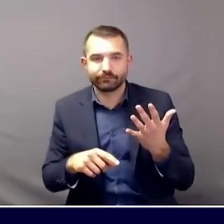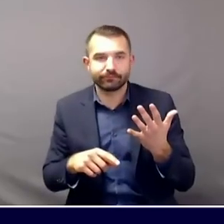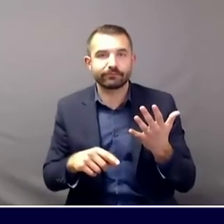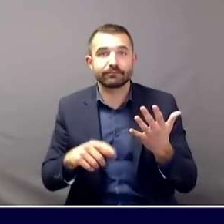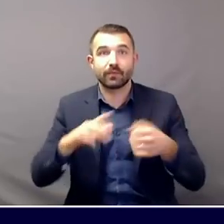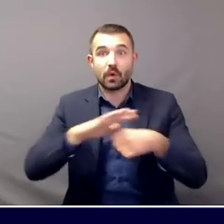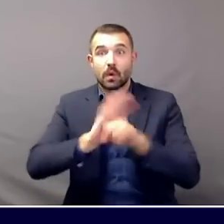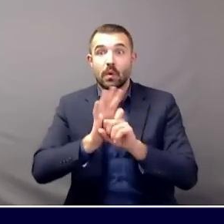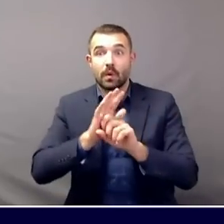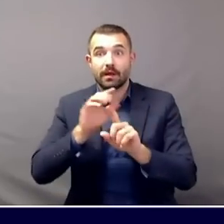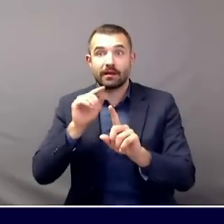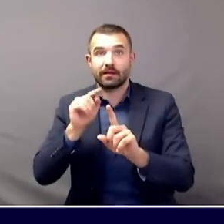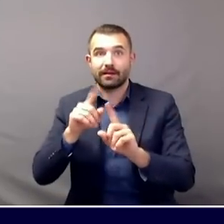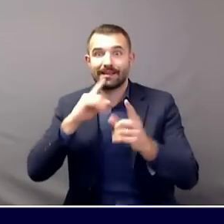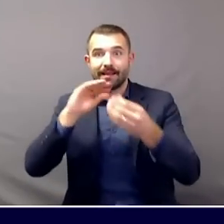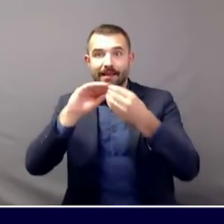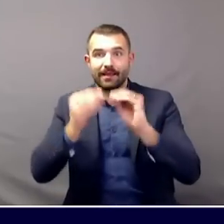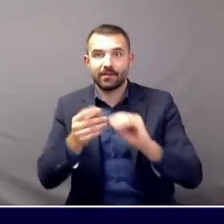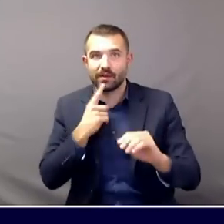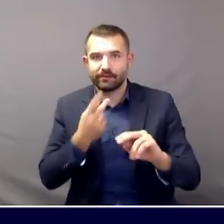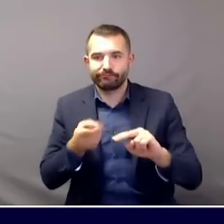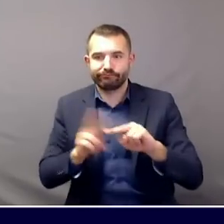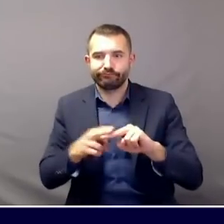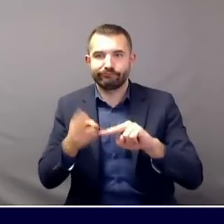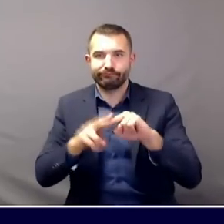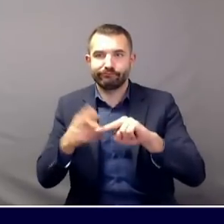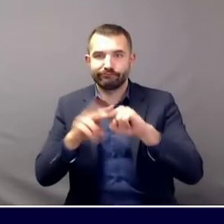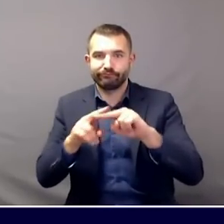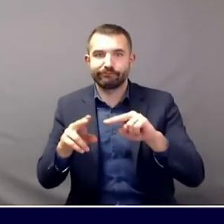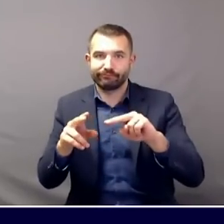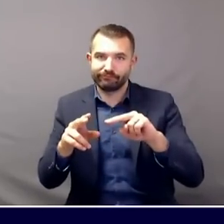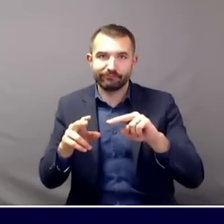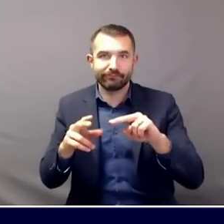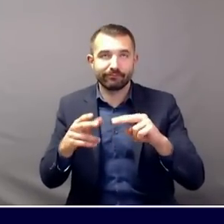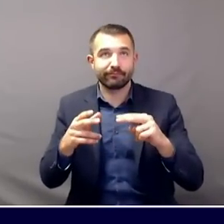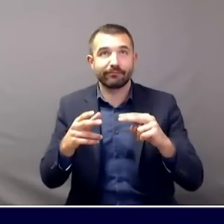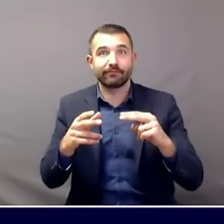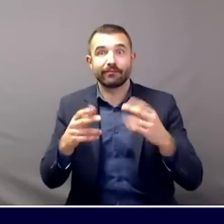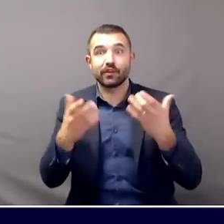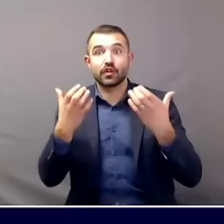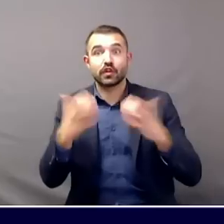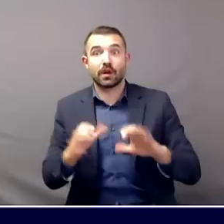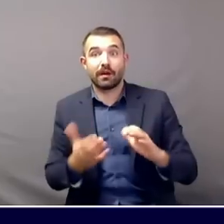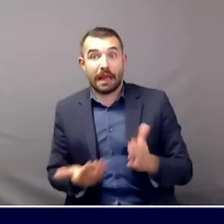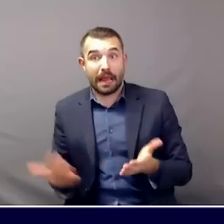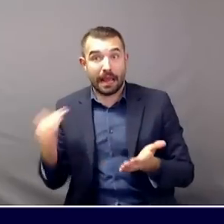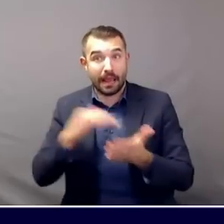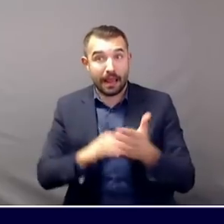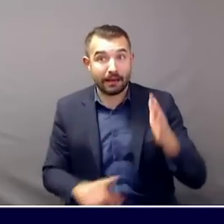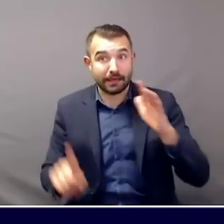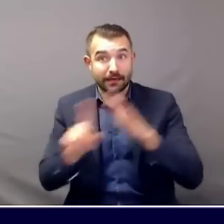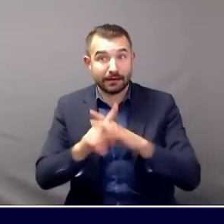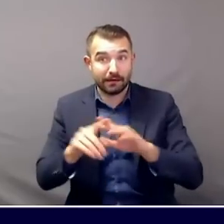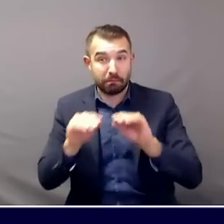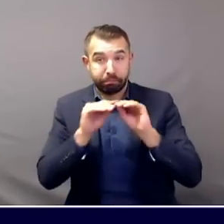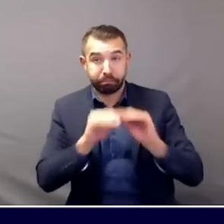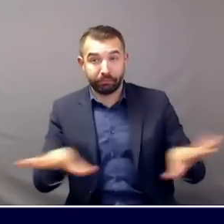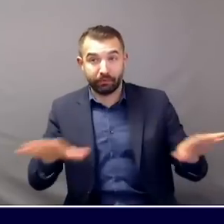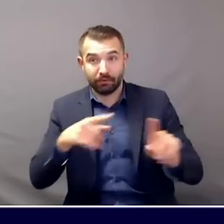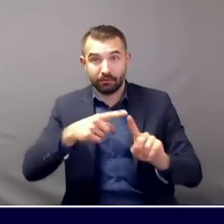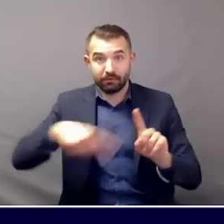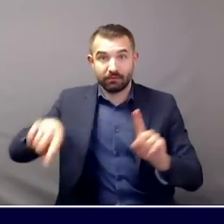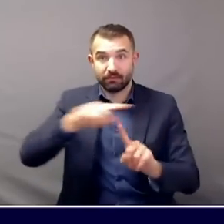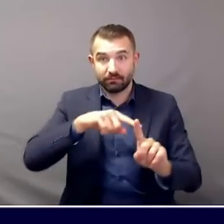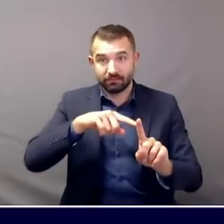has increased, the likelihood that it could be introduced into a nursing home has gone up commensurately. But what's